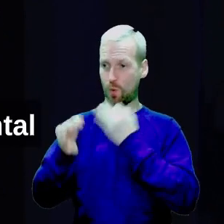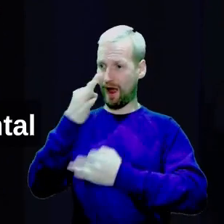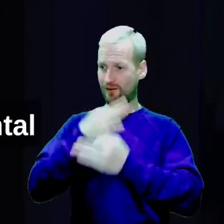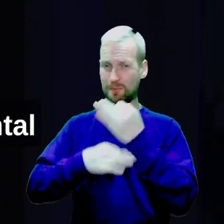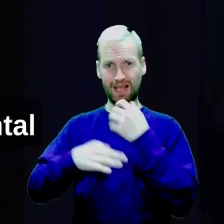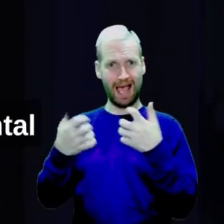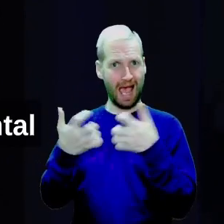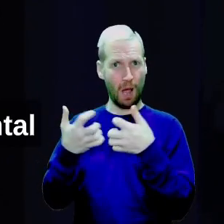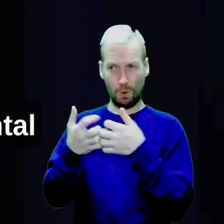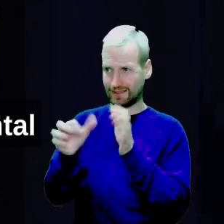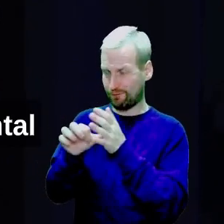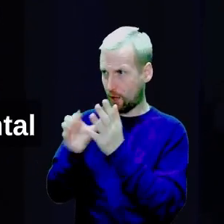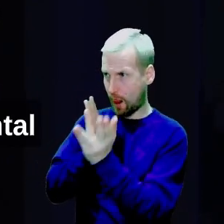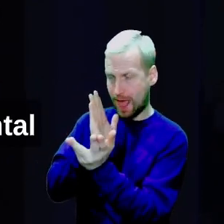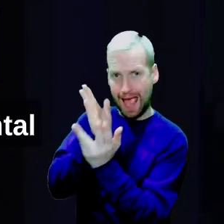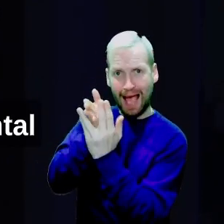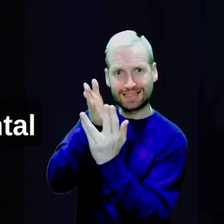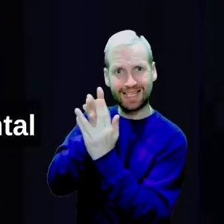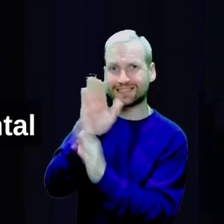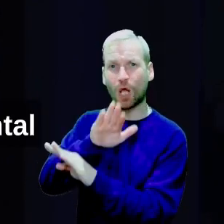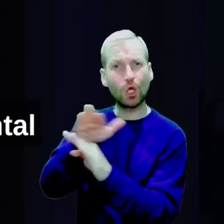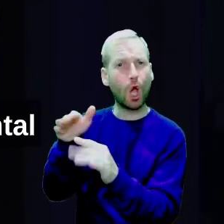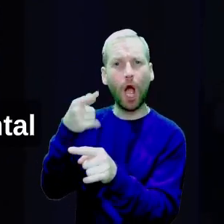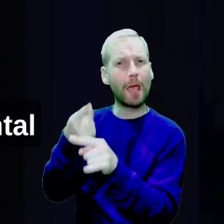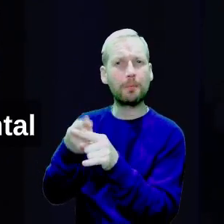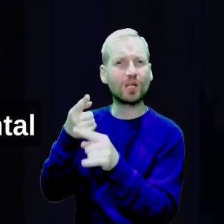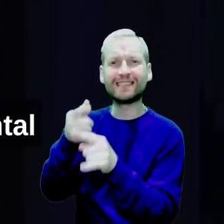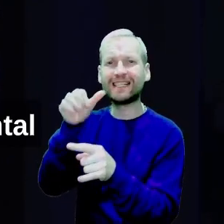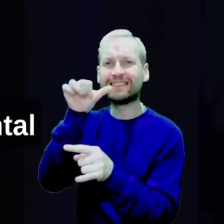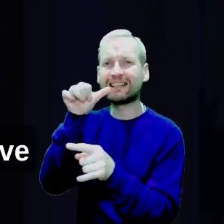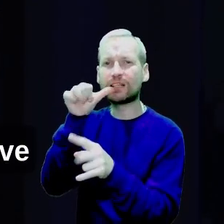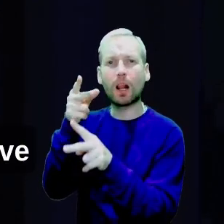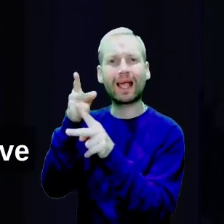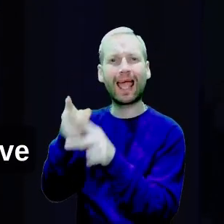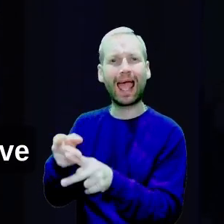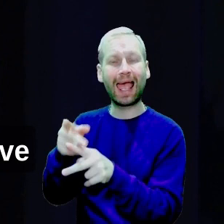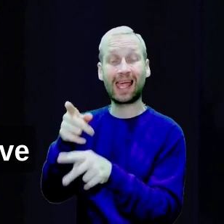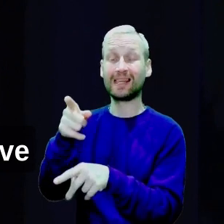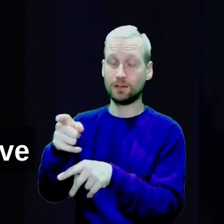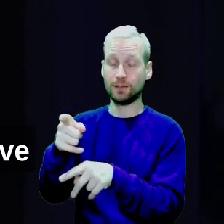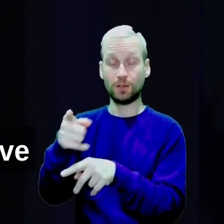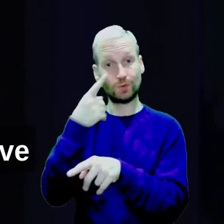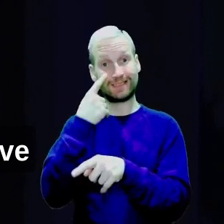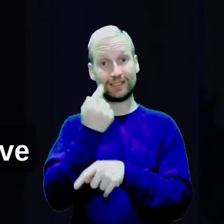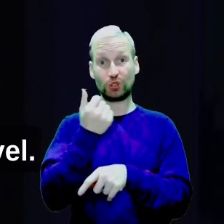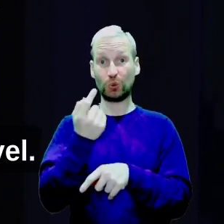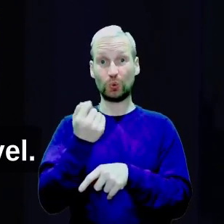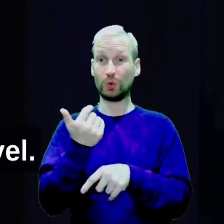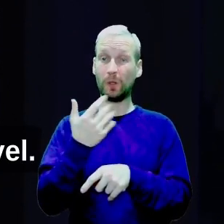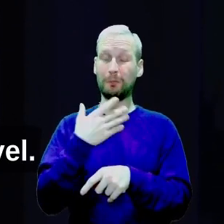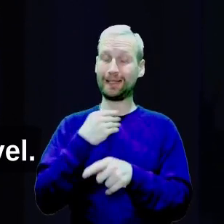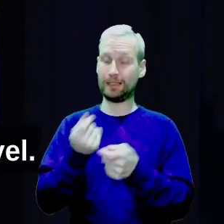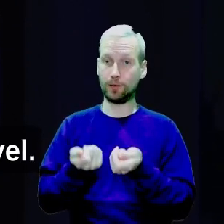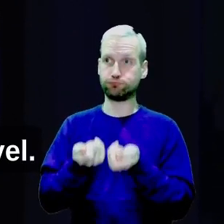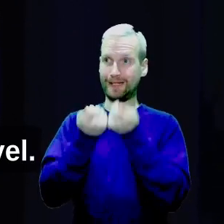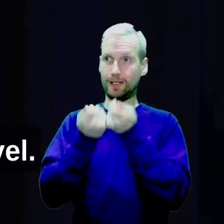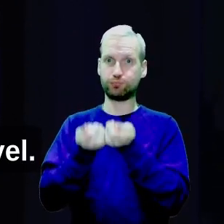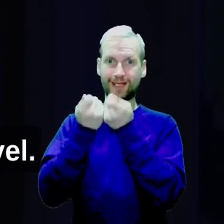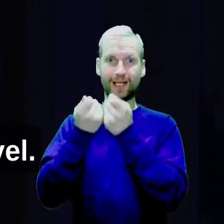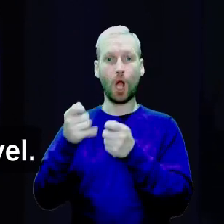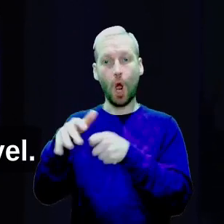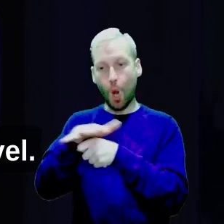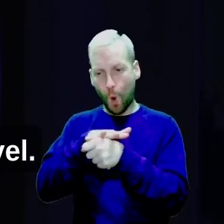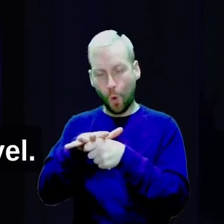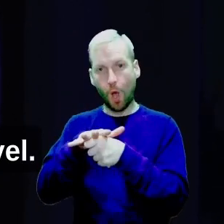related to difficulties accessing non-emergency NHS dental care. And as you will see shortly, it's something we have been raising at a local, regional and